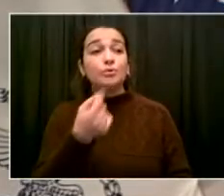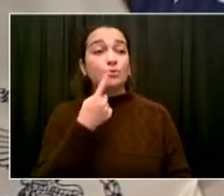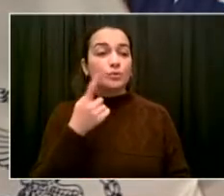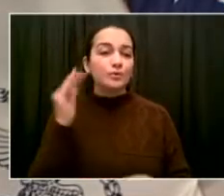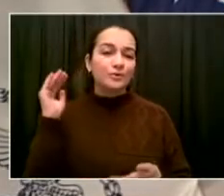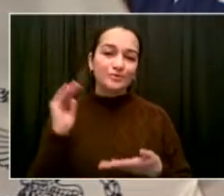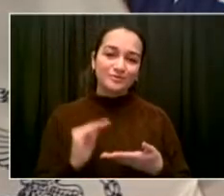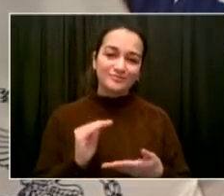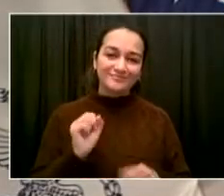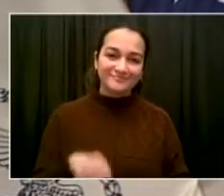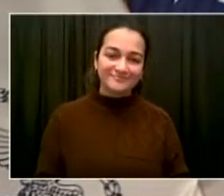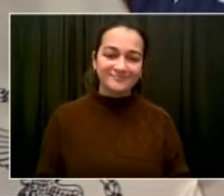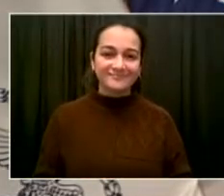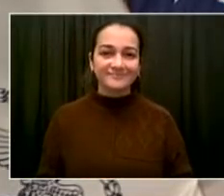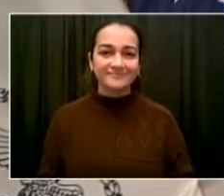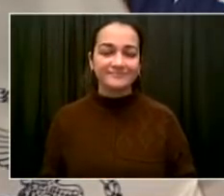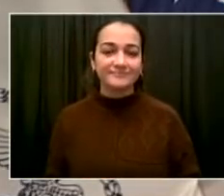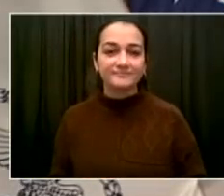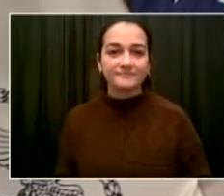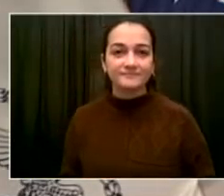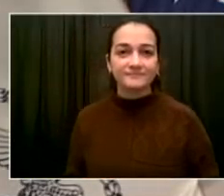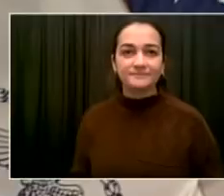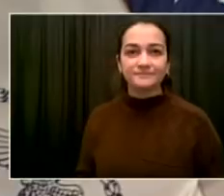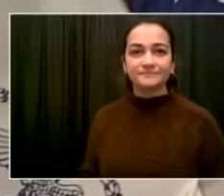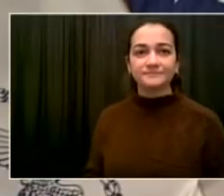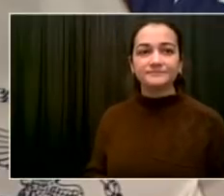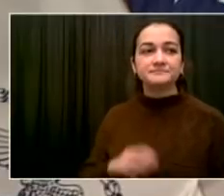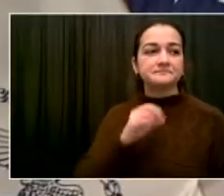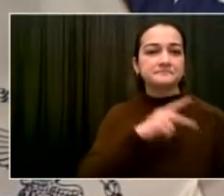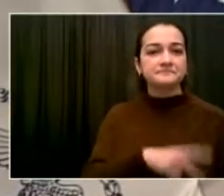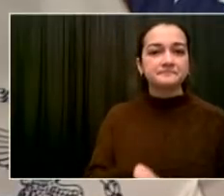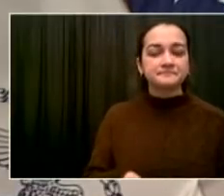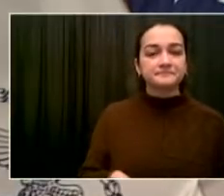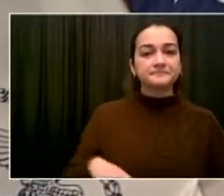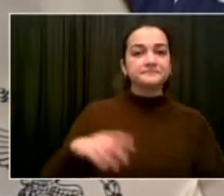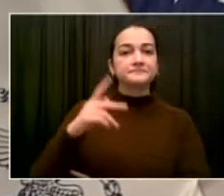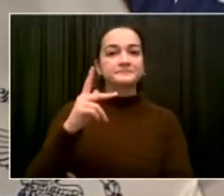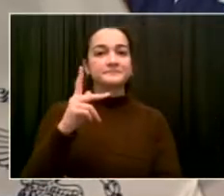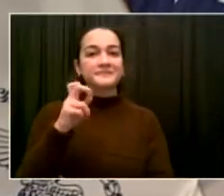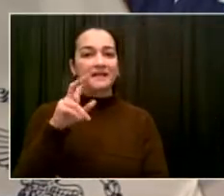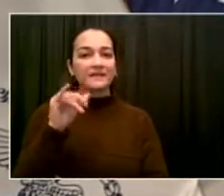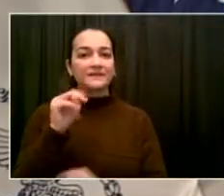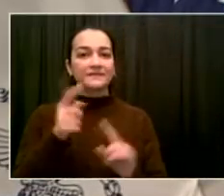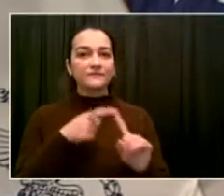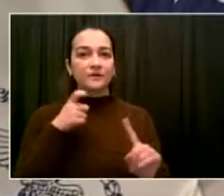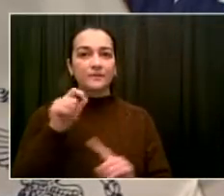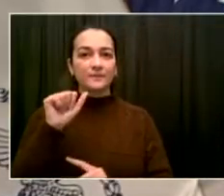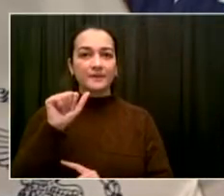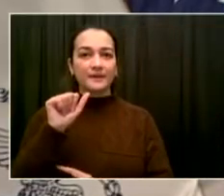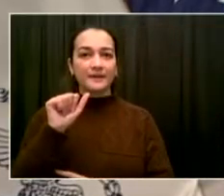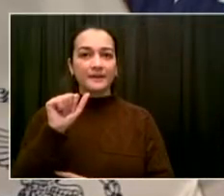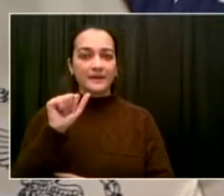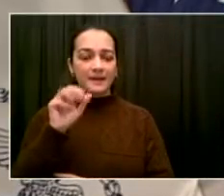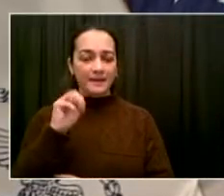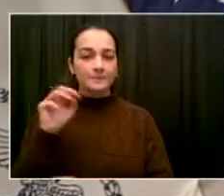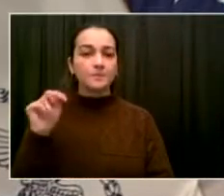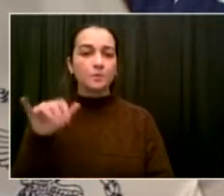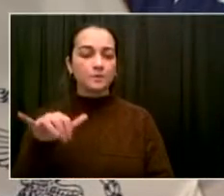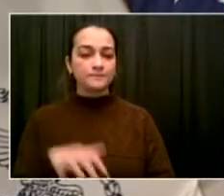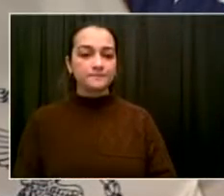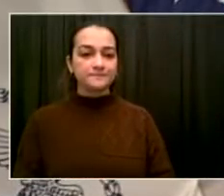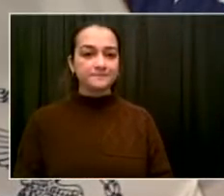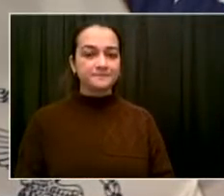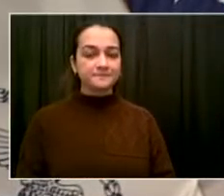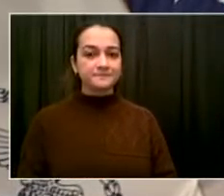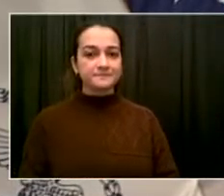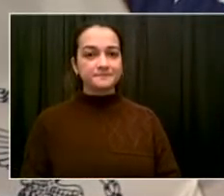Hey, Mayor, how are you today? Good, Kevin. How you been? Doing well. Thanks for taking my question. I'm piggybacking a little bit off of